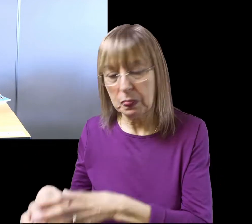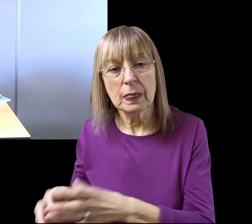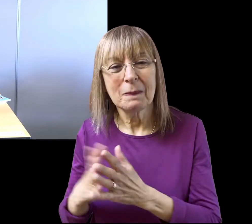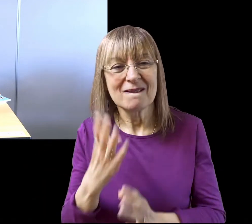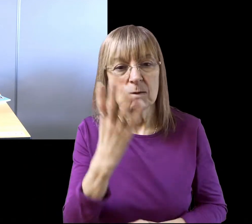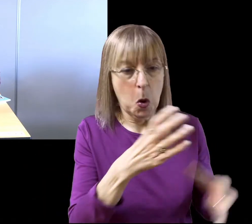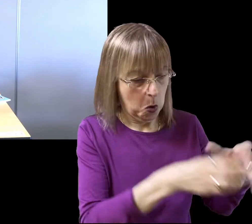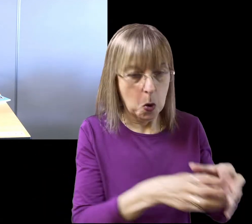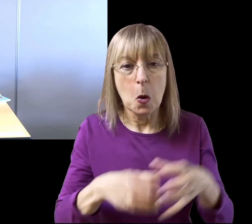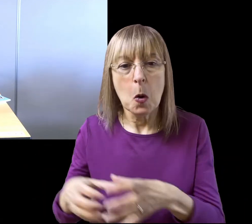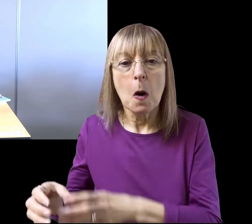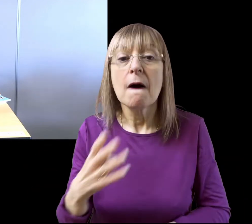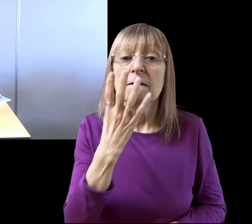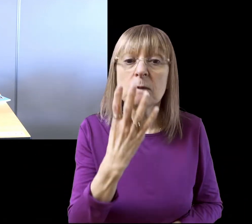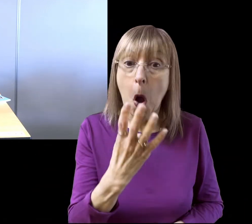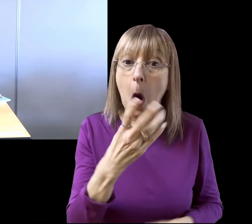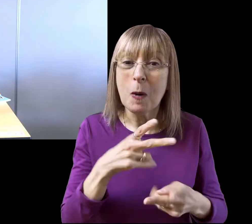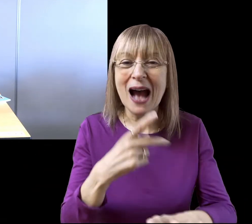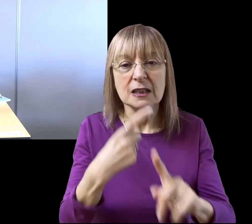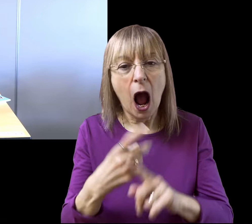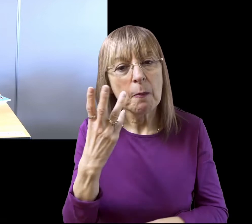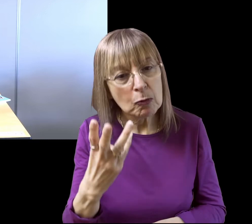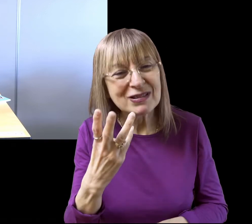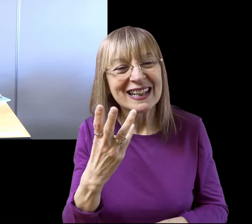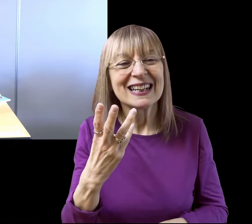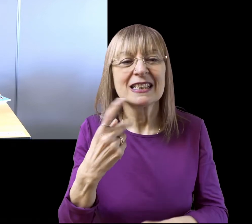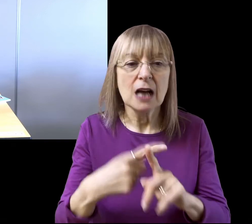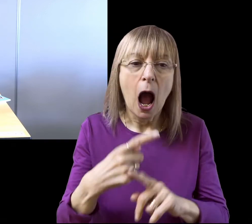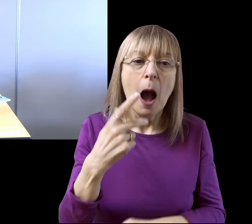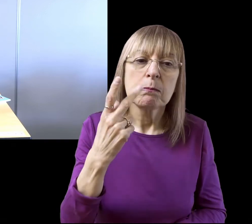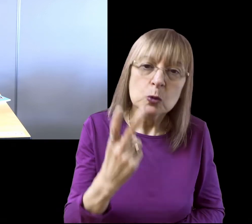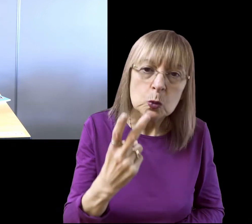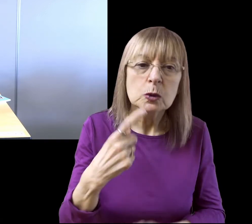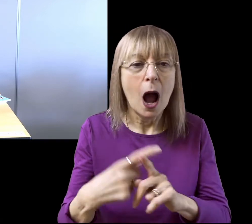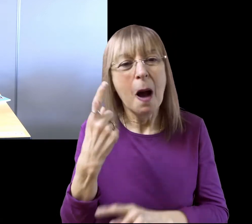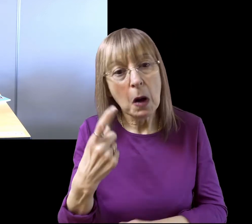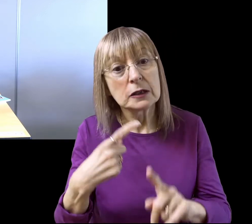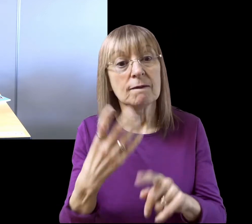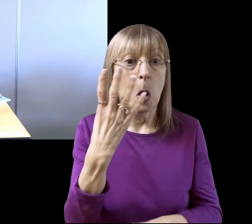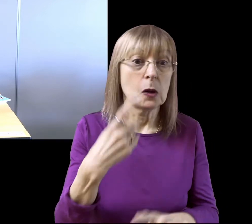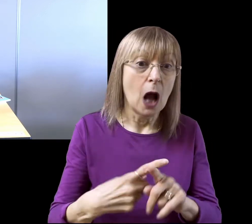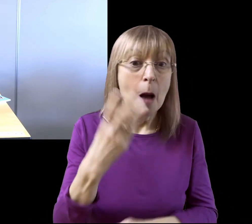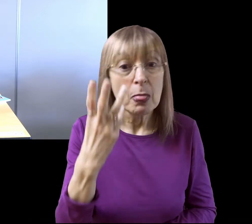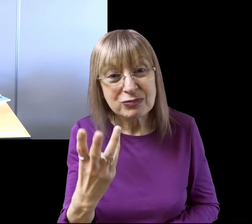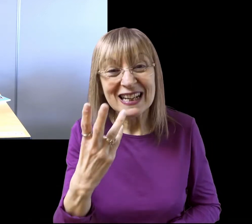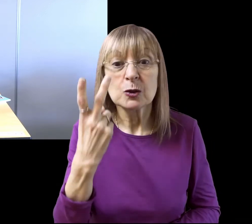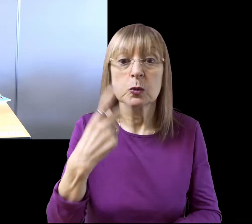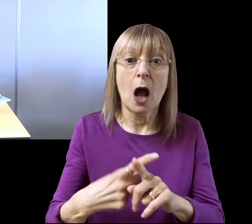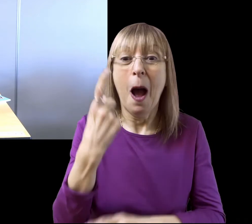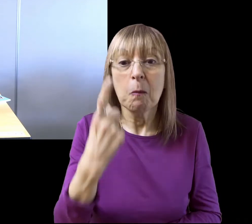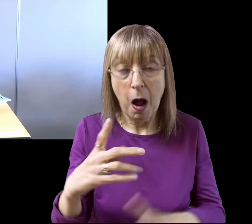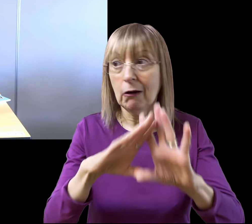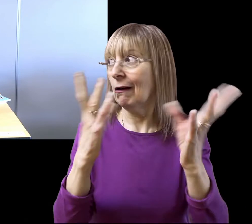in the 4th position. So it's 4 ways times 3 ways times 2 ways times 1 way. 4 times 3 times